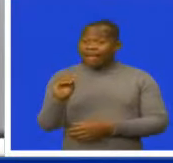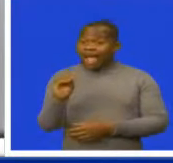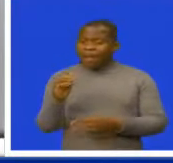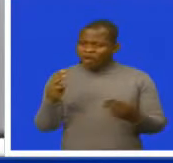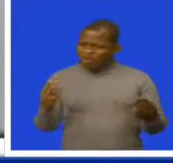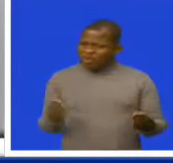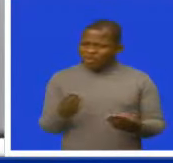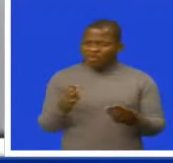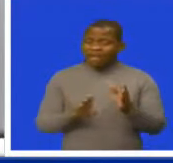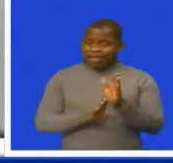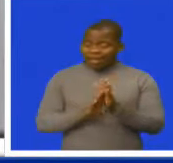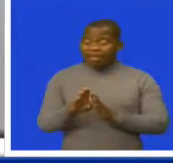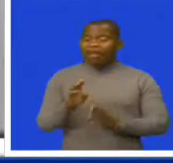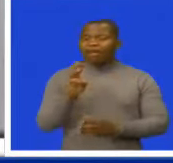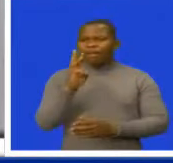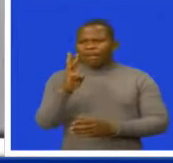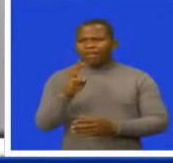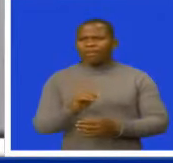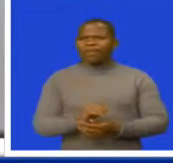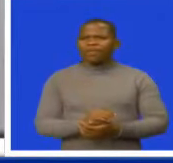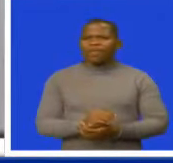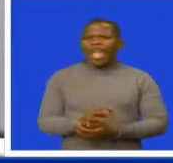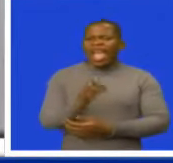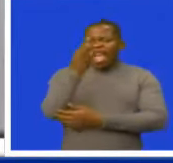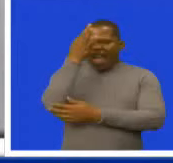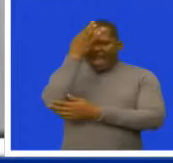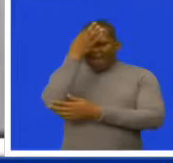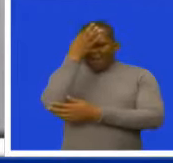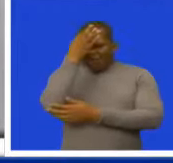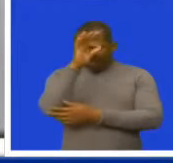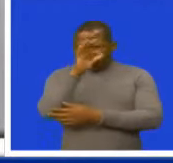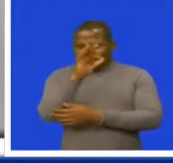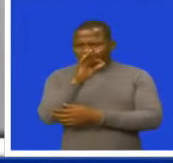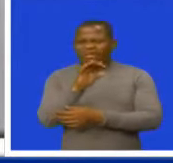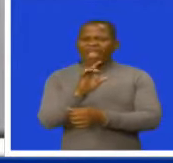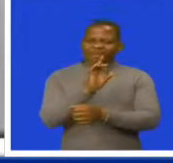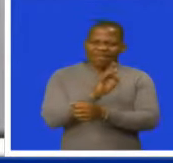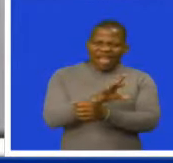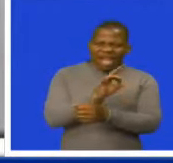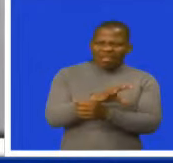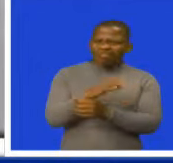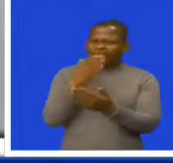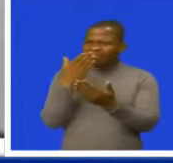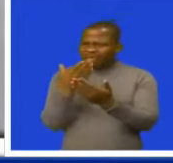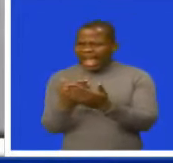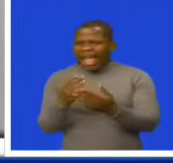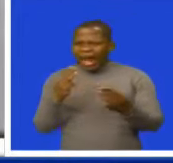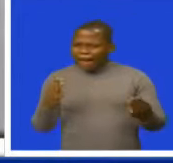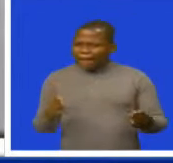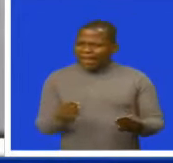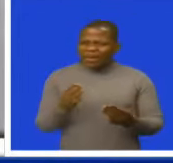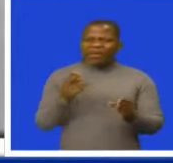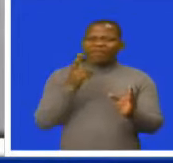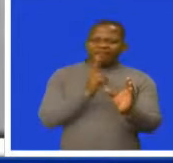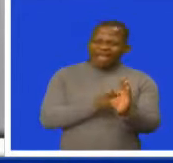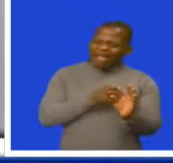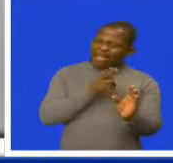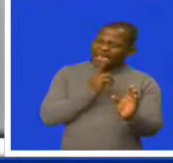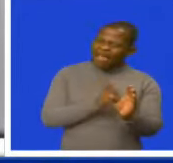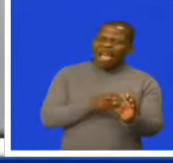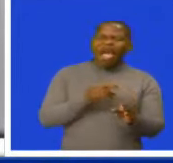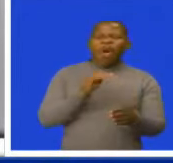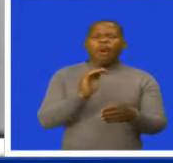wona eMaswati ukuthi akanathe ngekunaka kuze lo mkhuhlane ungatawanza. Lokunye